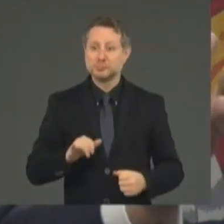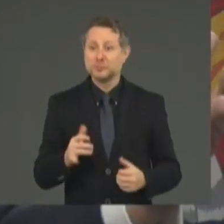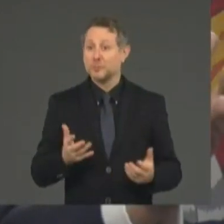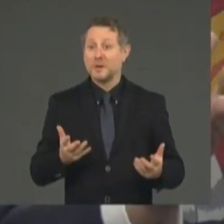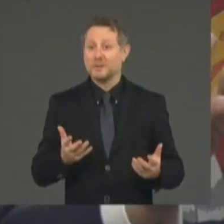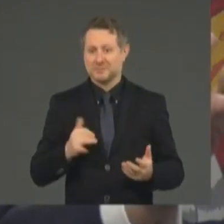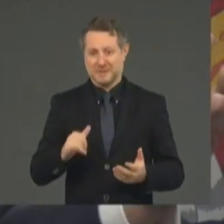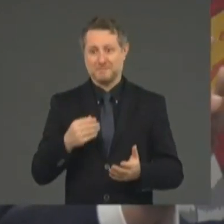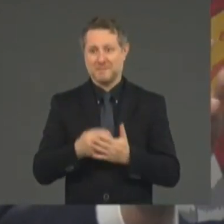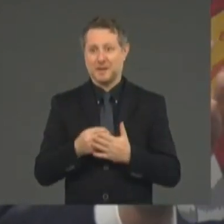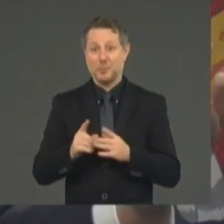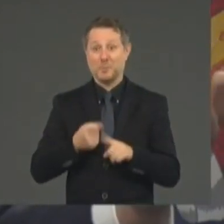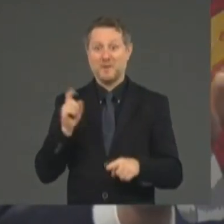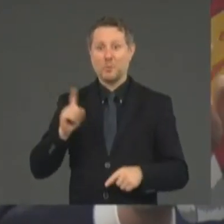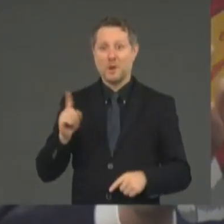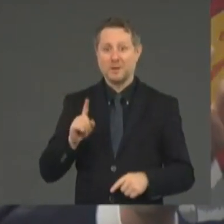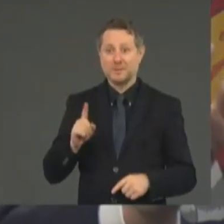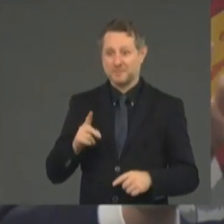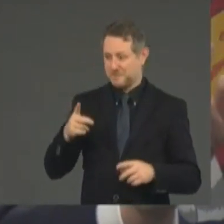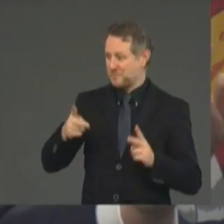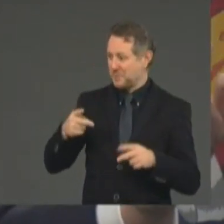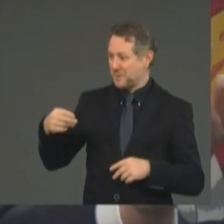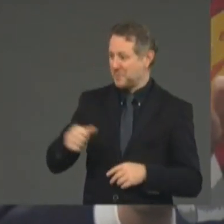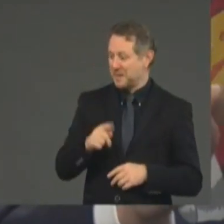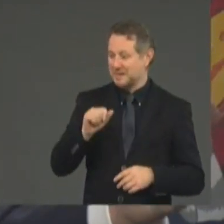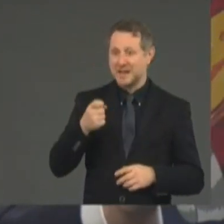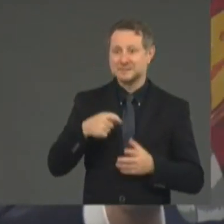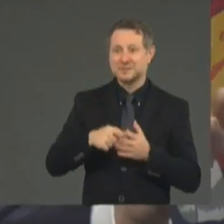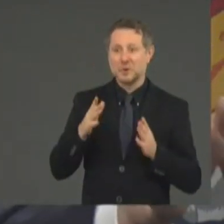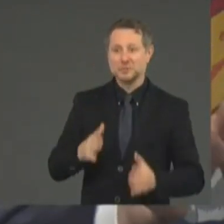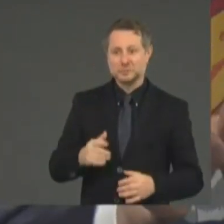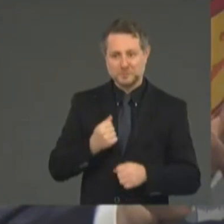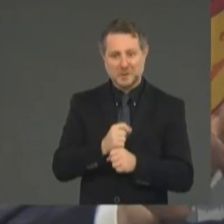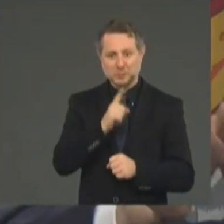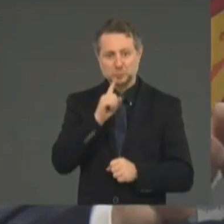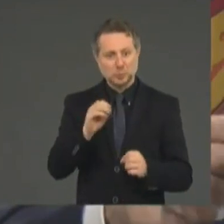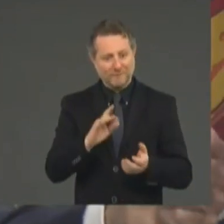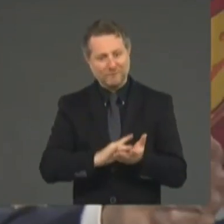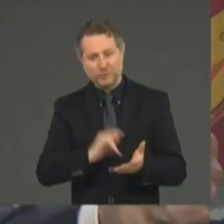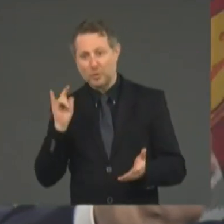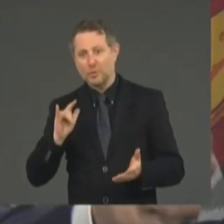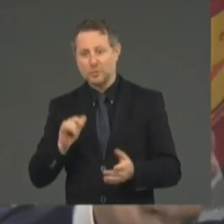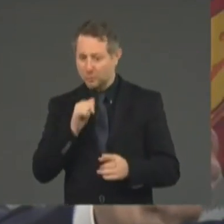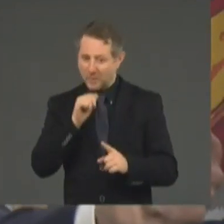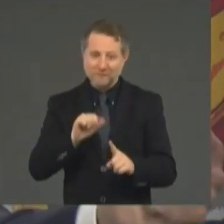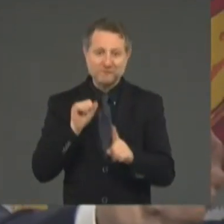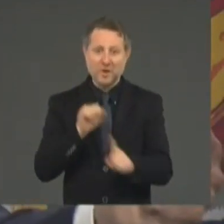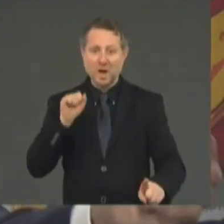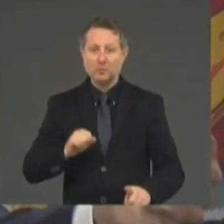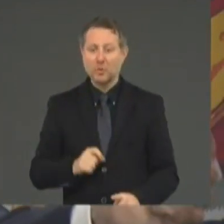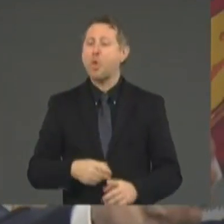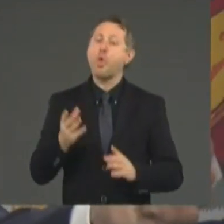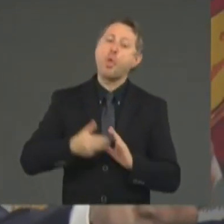money. Make sure there's no fraud. I hope you're not giving out money to somebody who doesn't